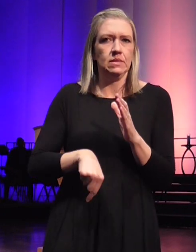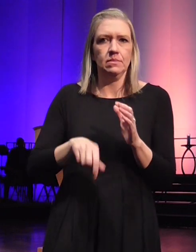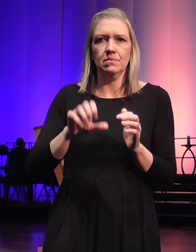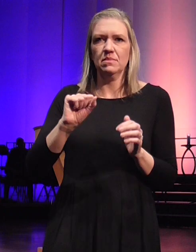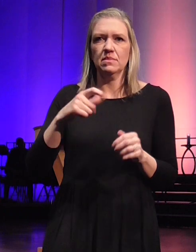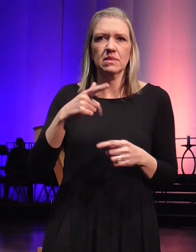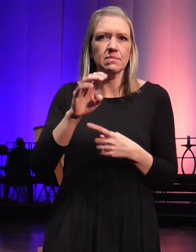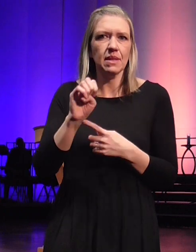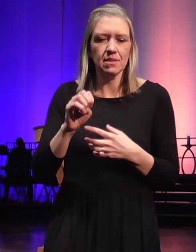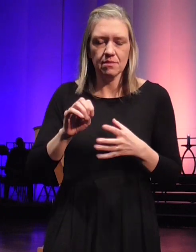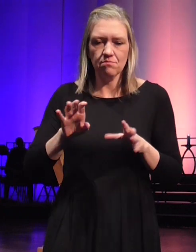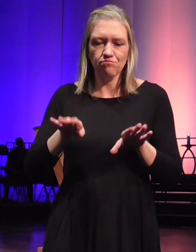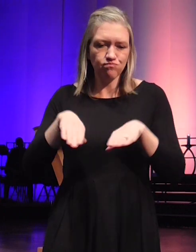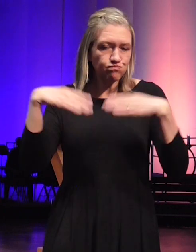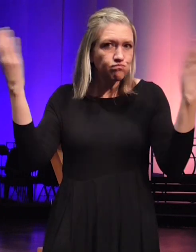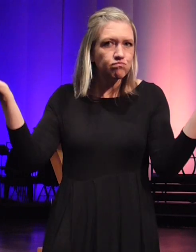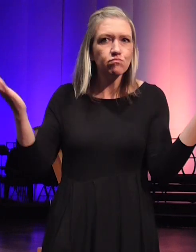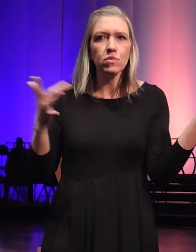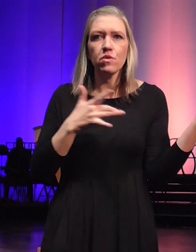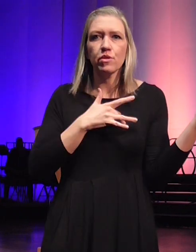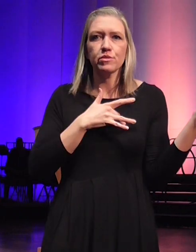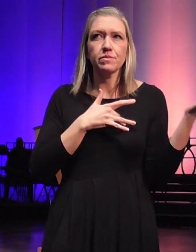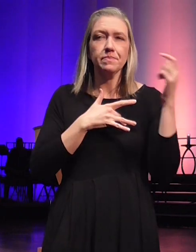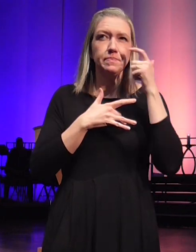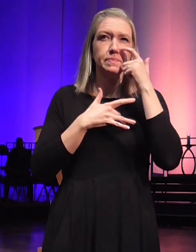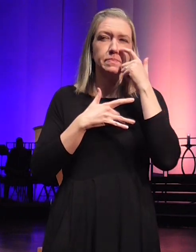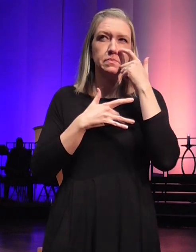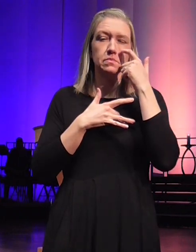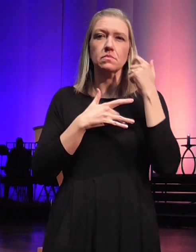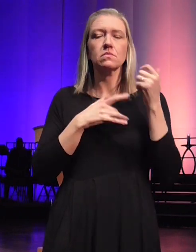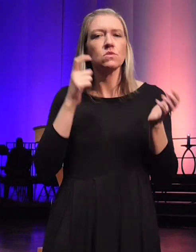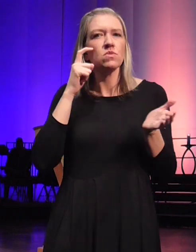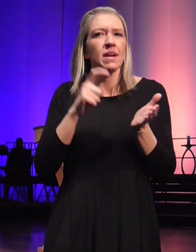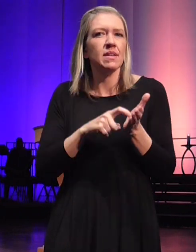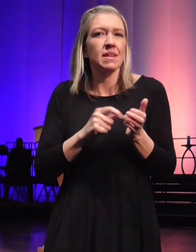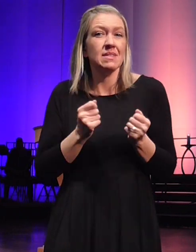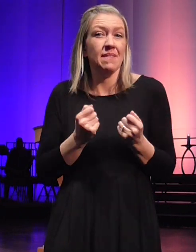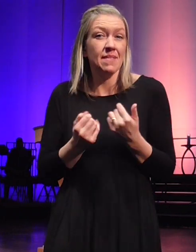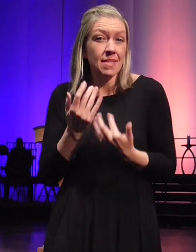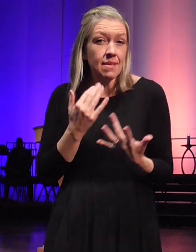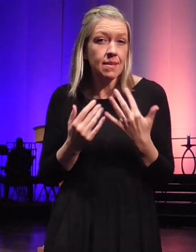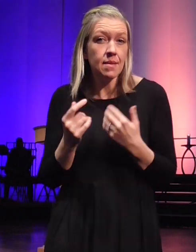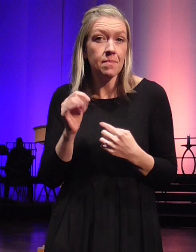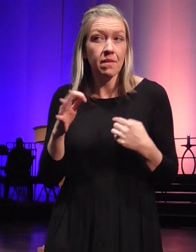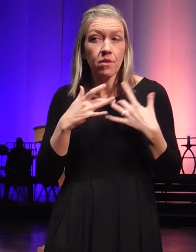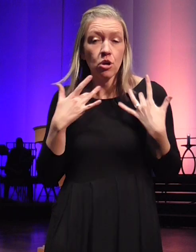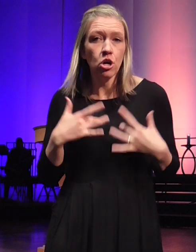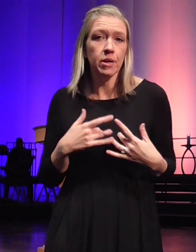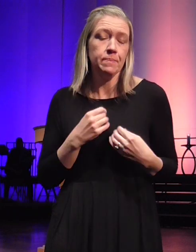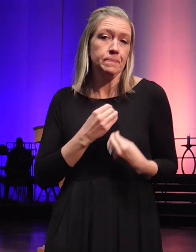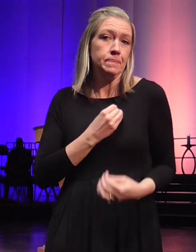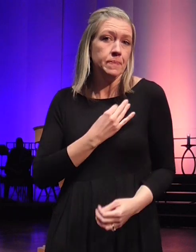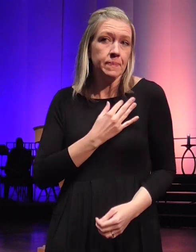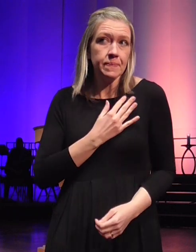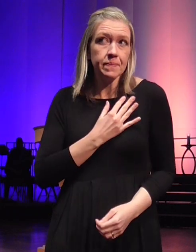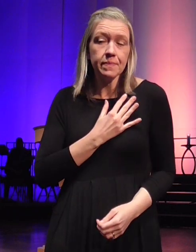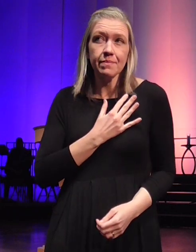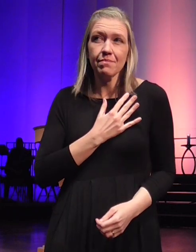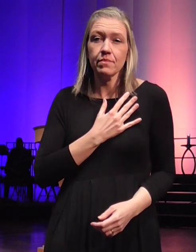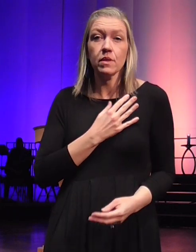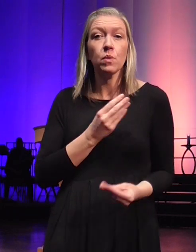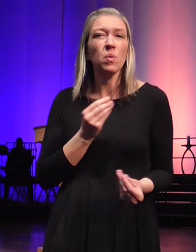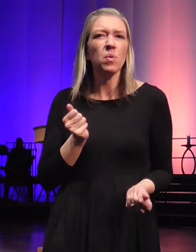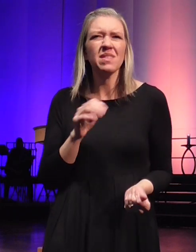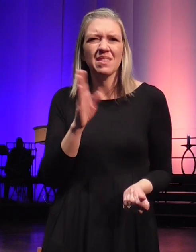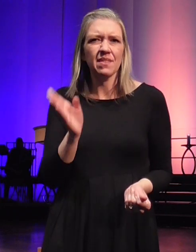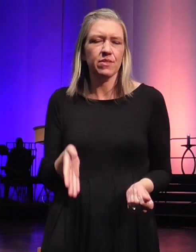heart. To recognize that the flame of our heart, that flame is flickering. and it never goes